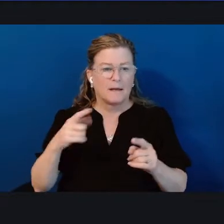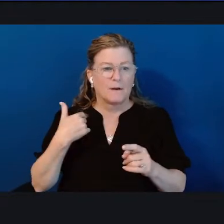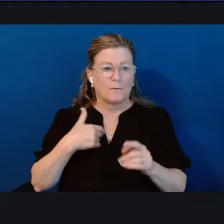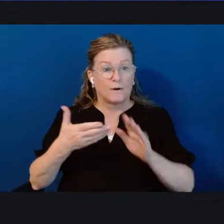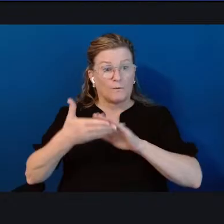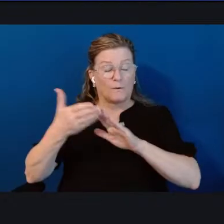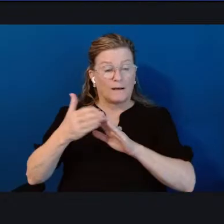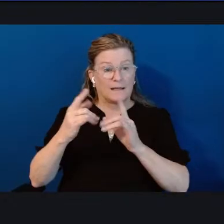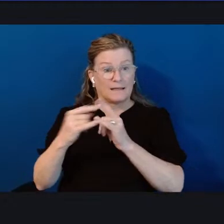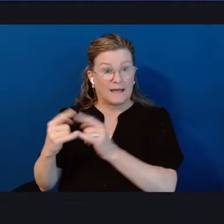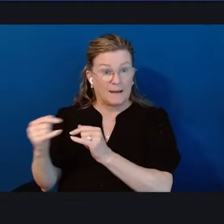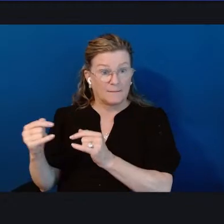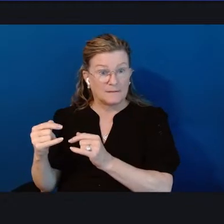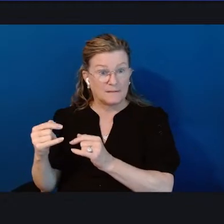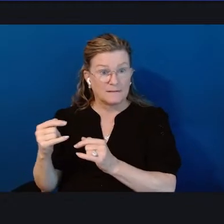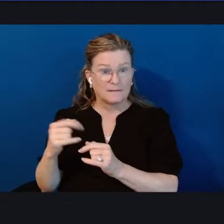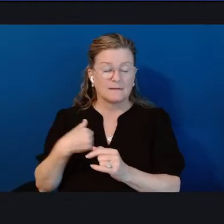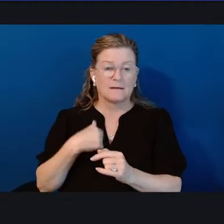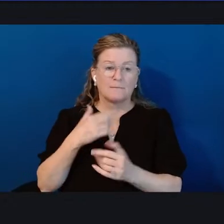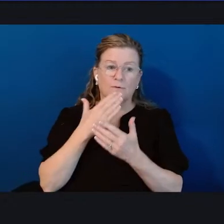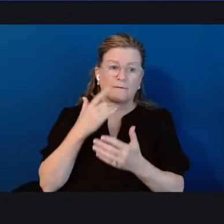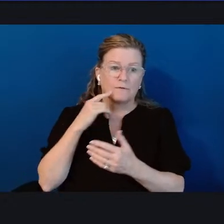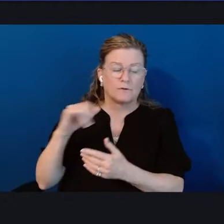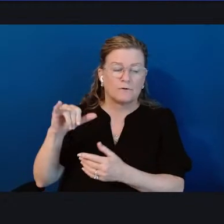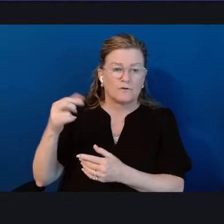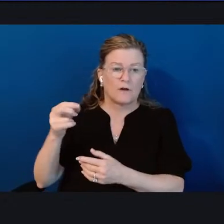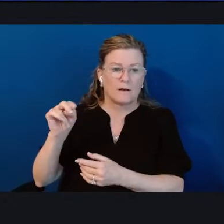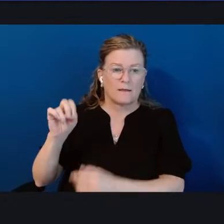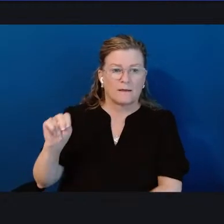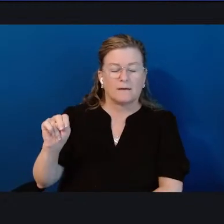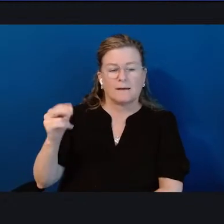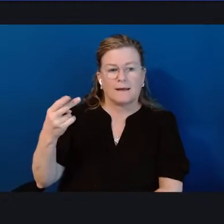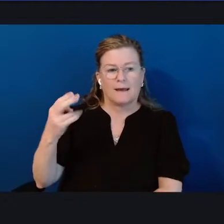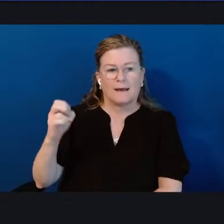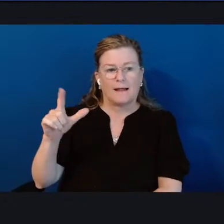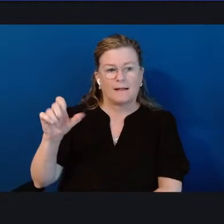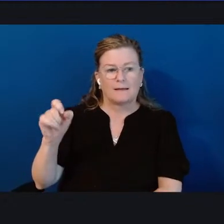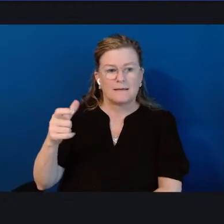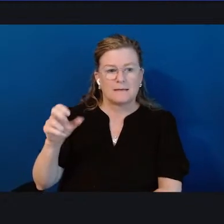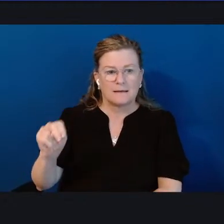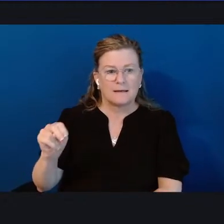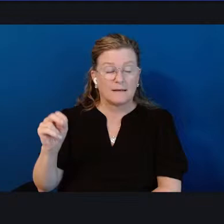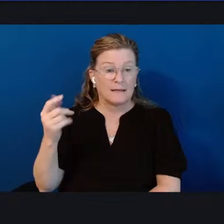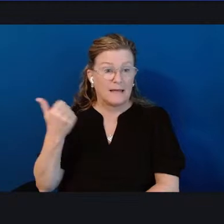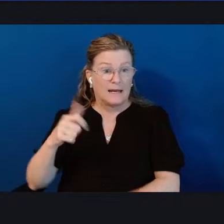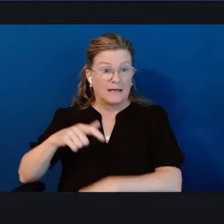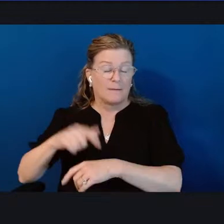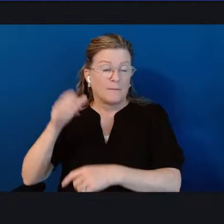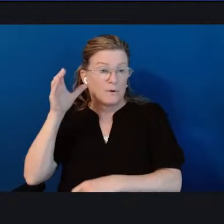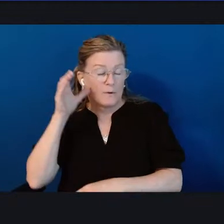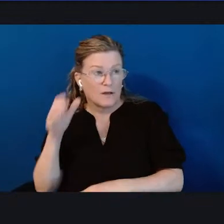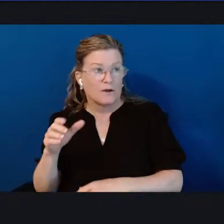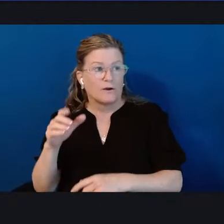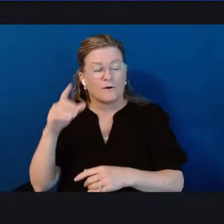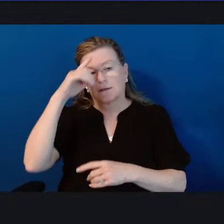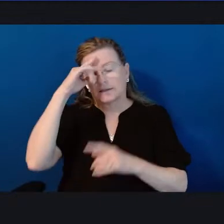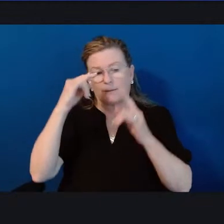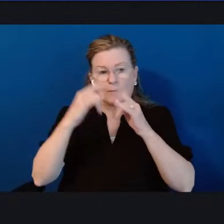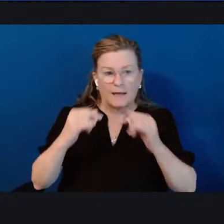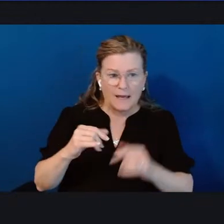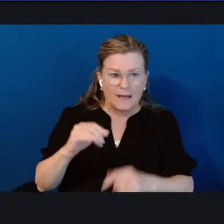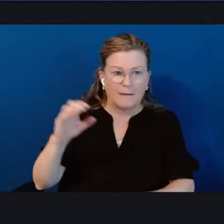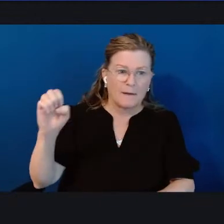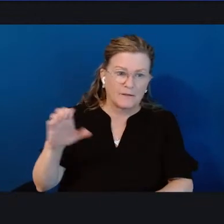those camps. I'm very grateful to Jonathan Hegelson. Anytime you hear about a summer camp, an extracurricular